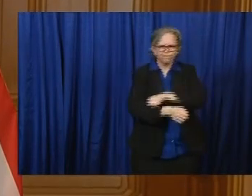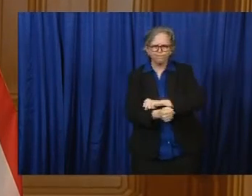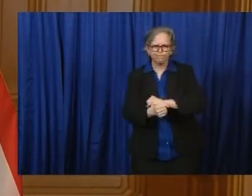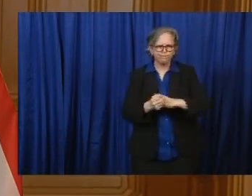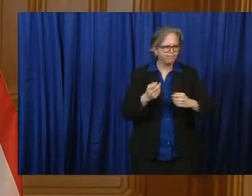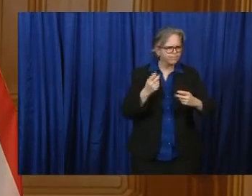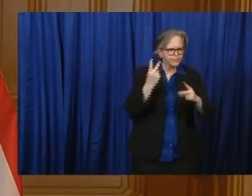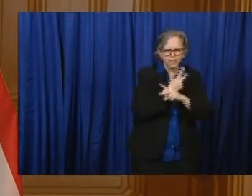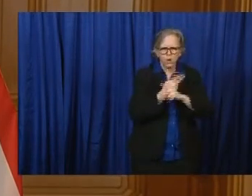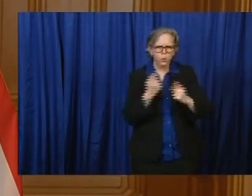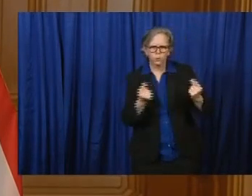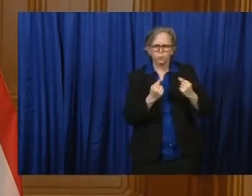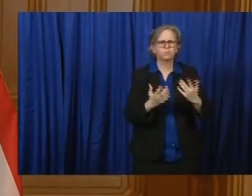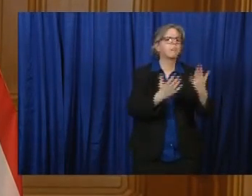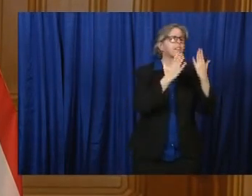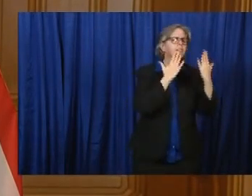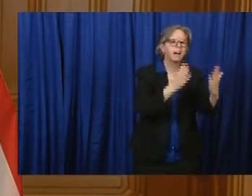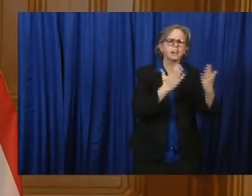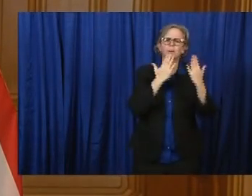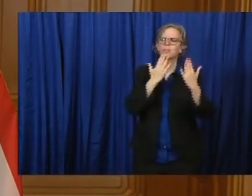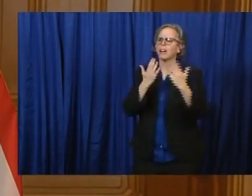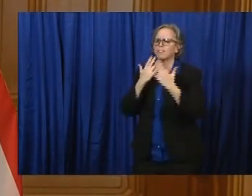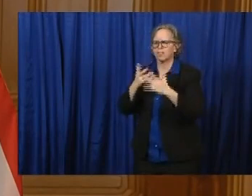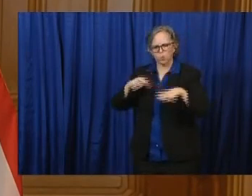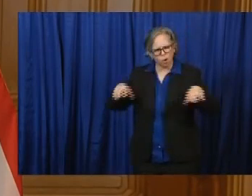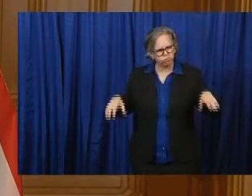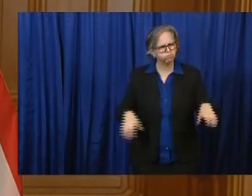for that great work.